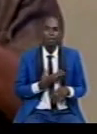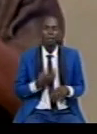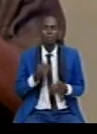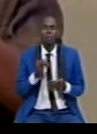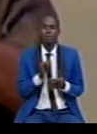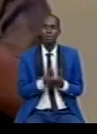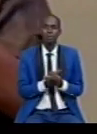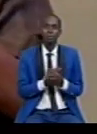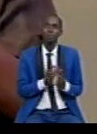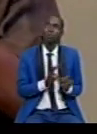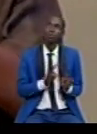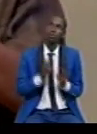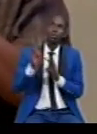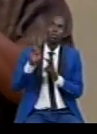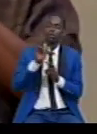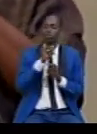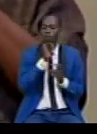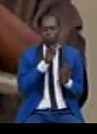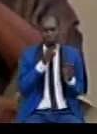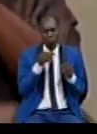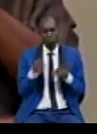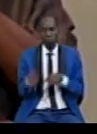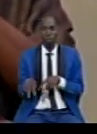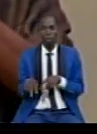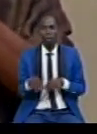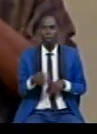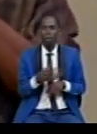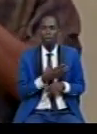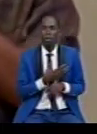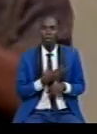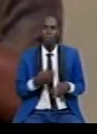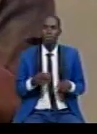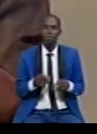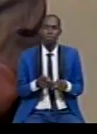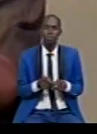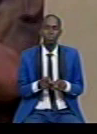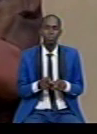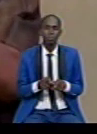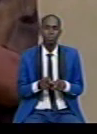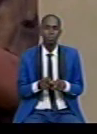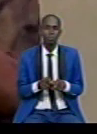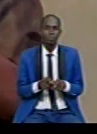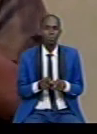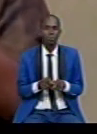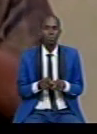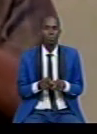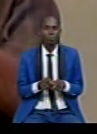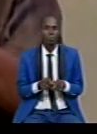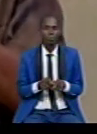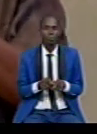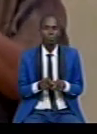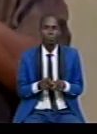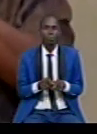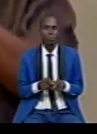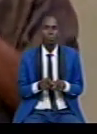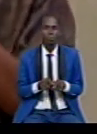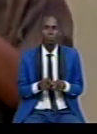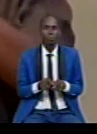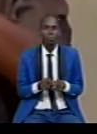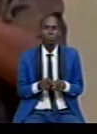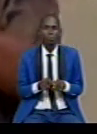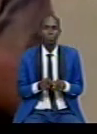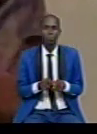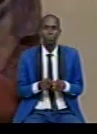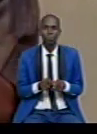up, I should not look down. Then when I'm coming home, on reaching home, I now explained to my wife. Then my wife also encouraged me